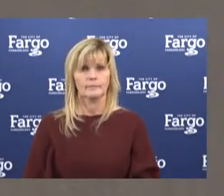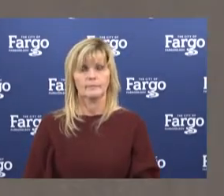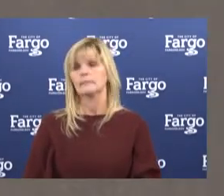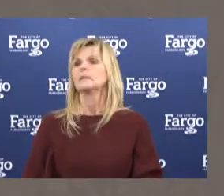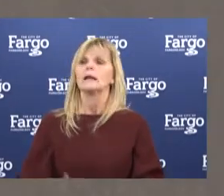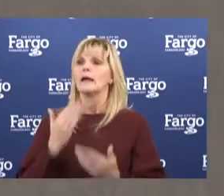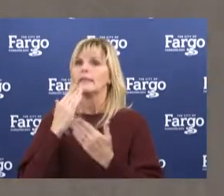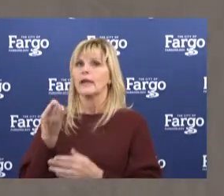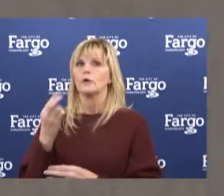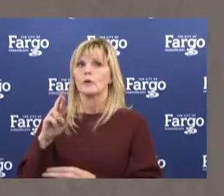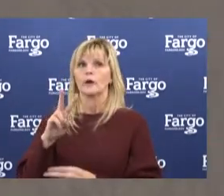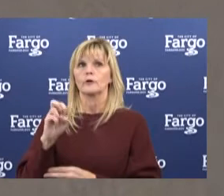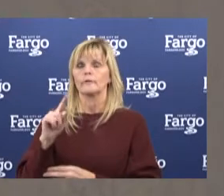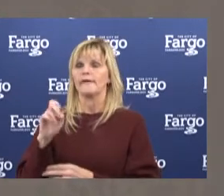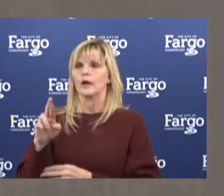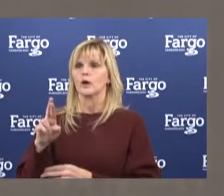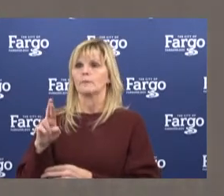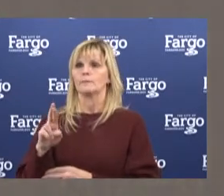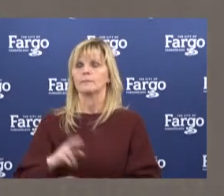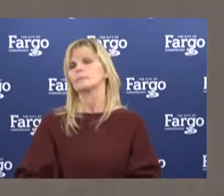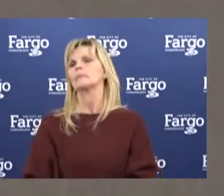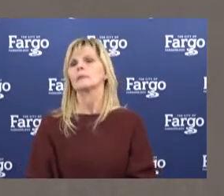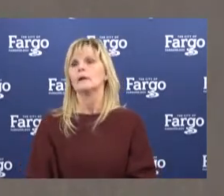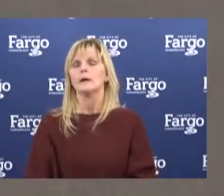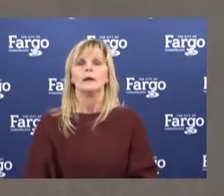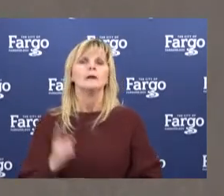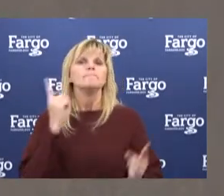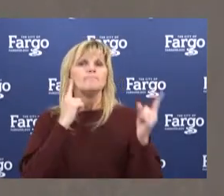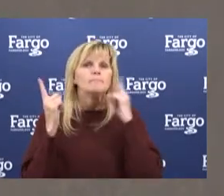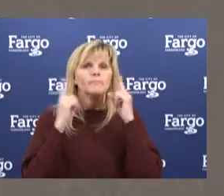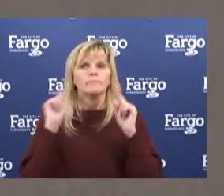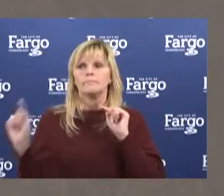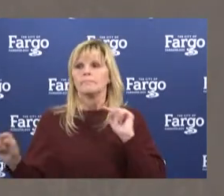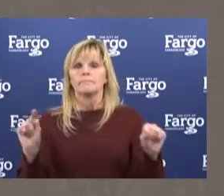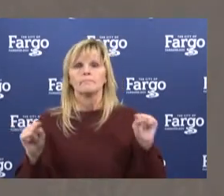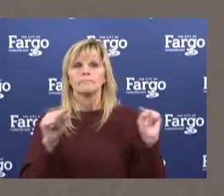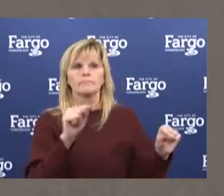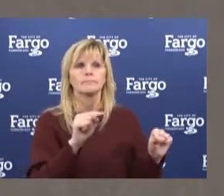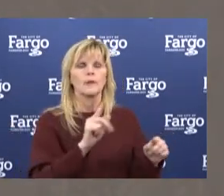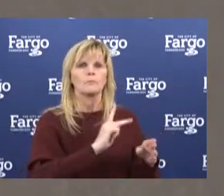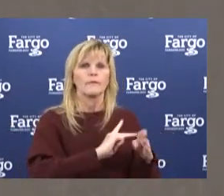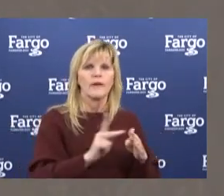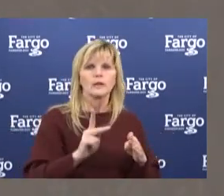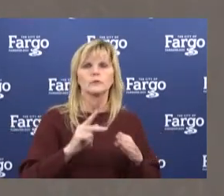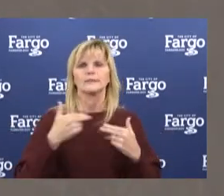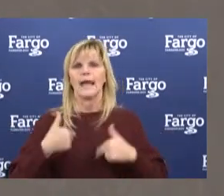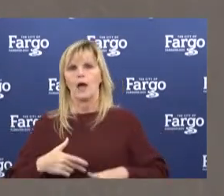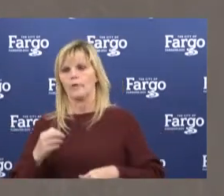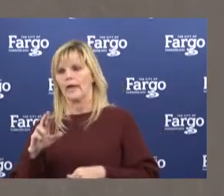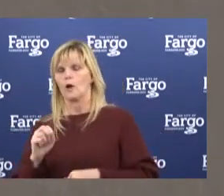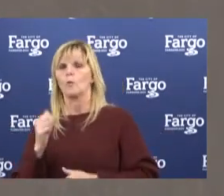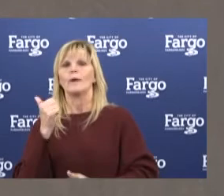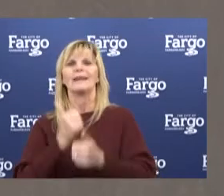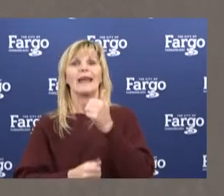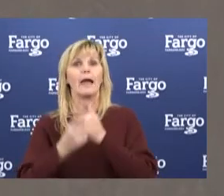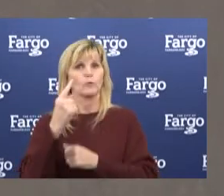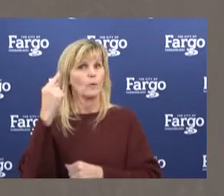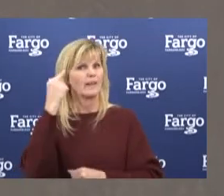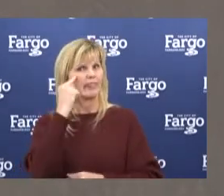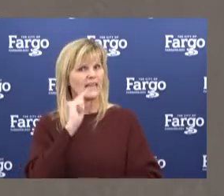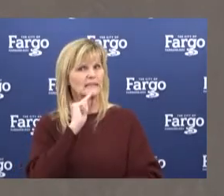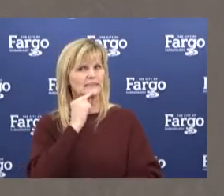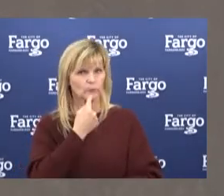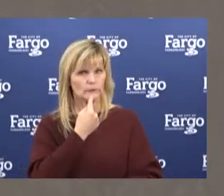Thank you, Dr. Vetter. As we have heard from our public health professionals and healthcare systems, we need everybody to take this virus